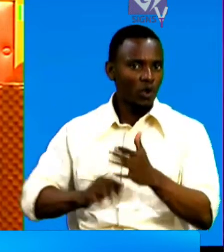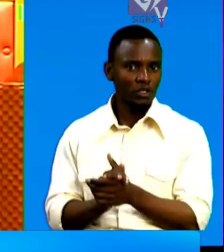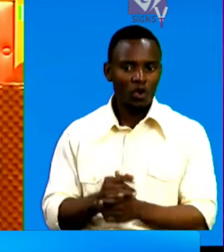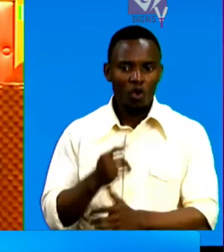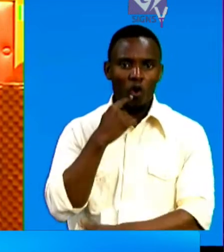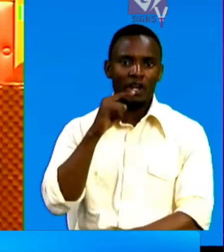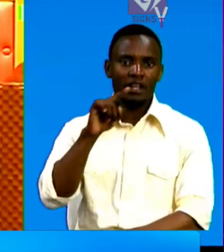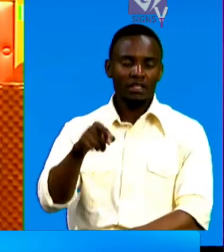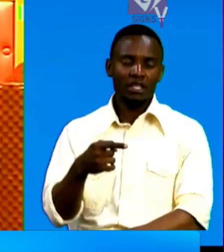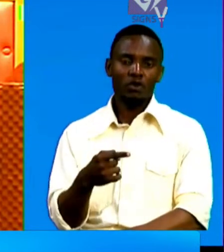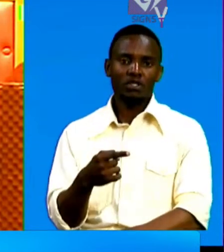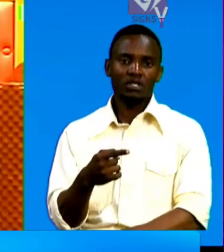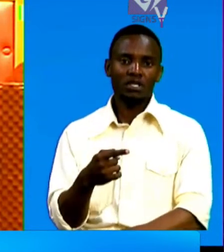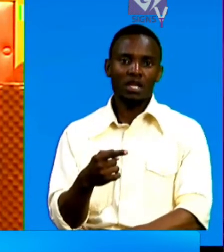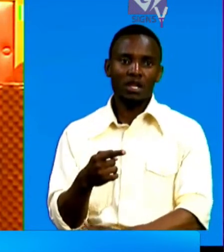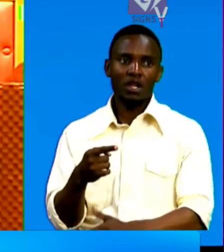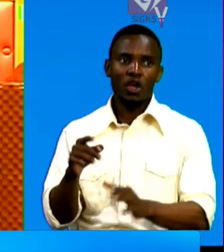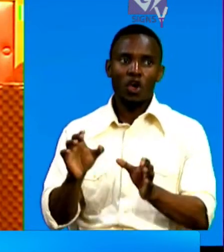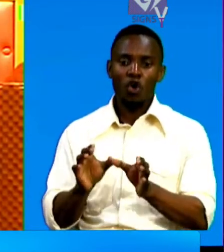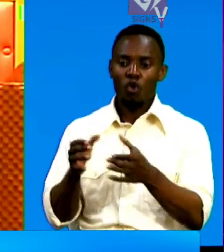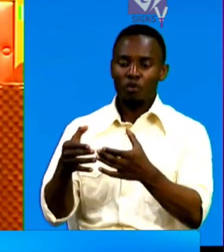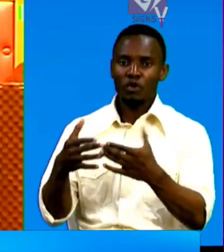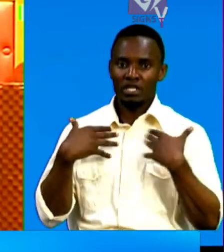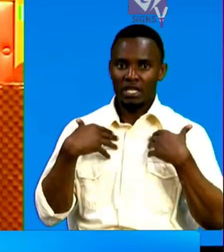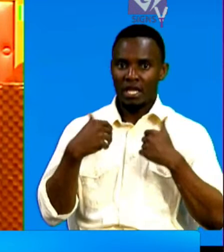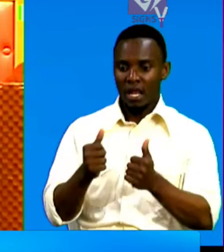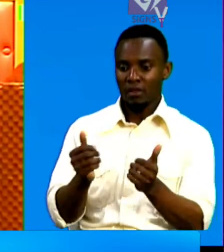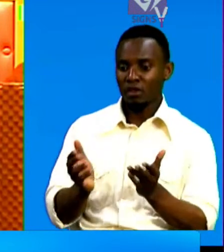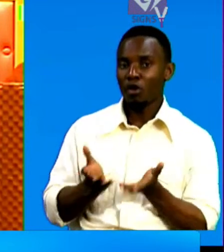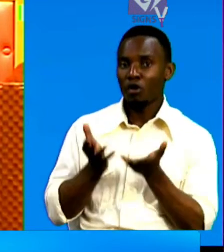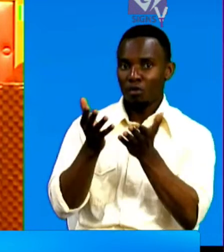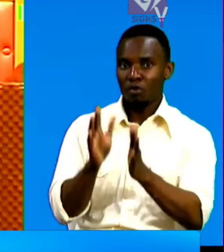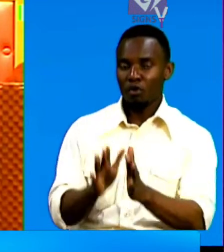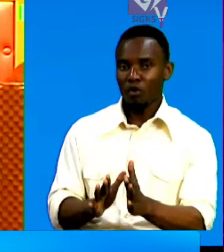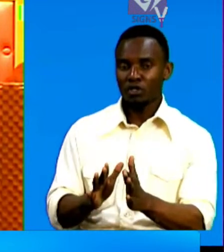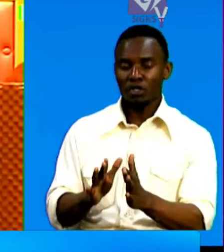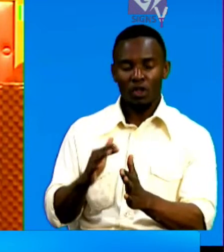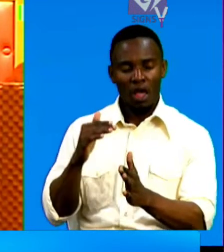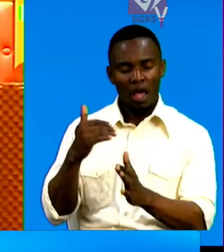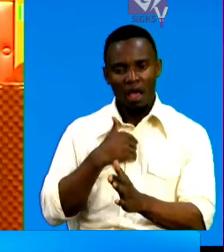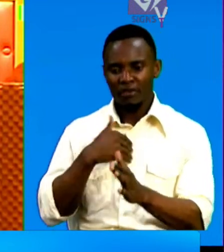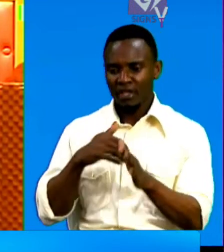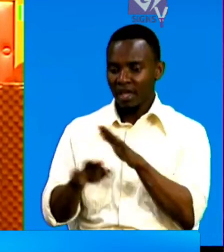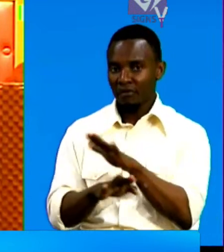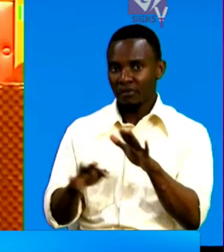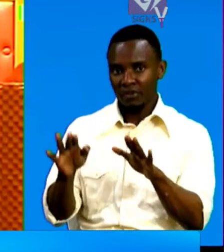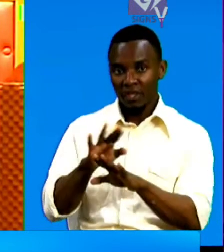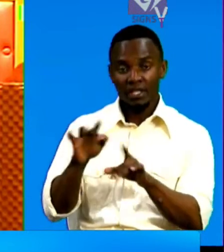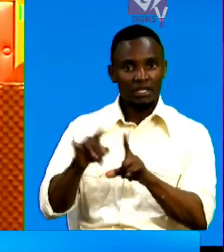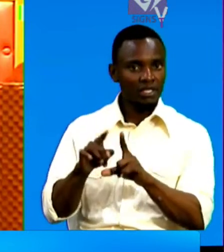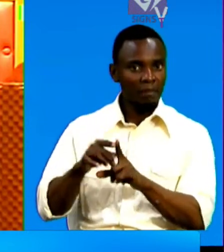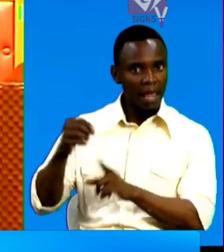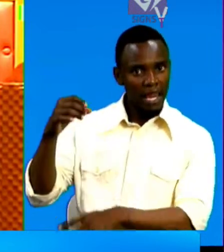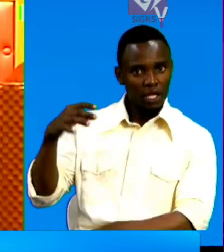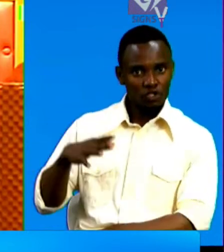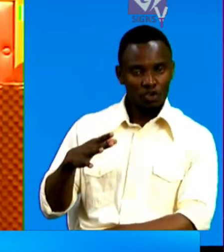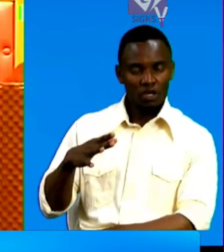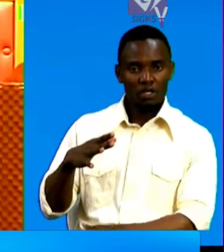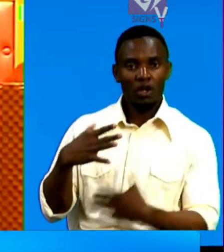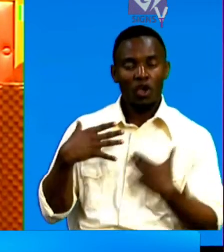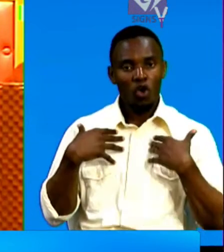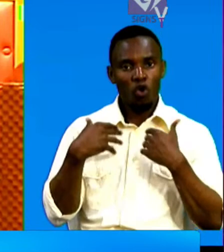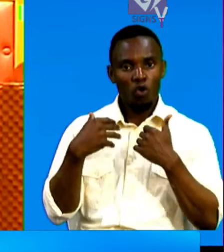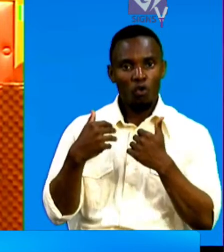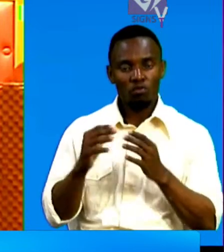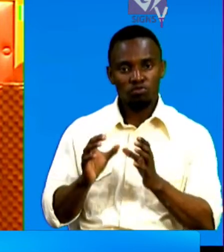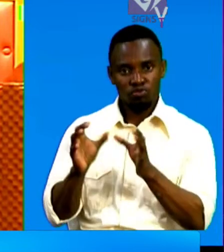community health promoters fully equipped with the necessary kits and an electronic community health information